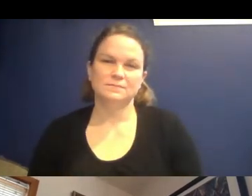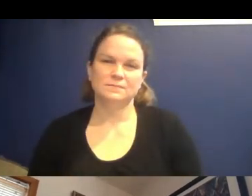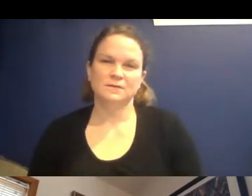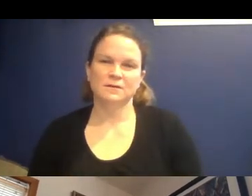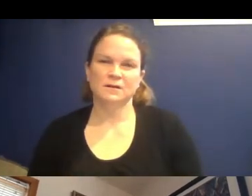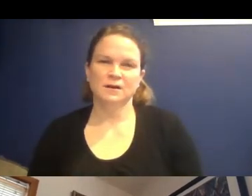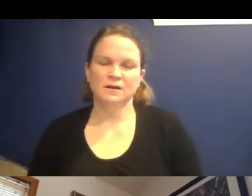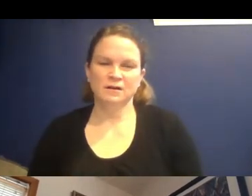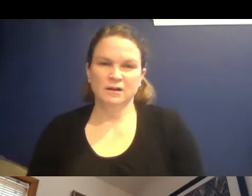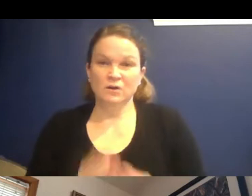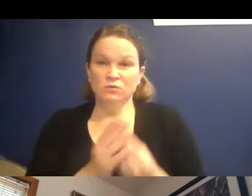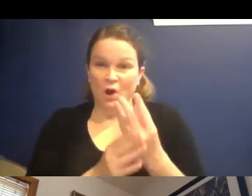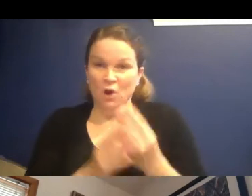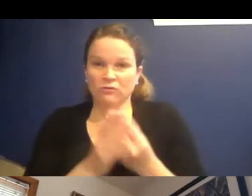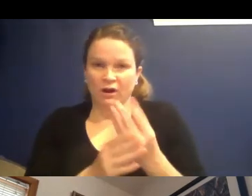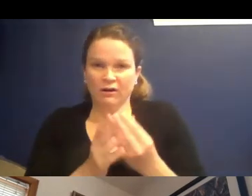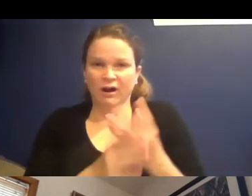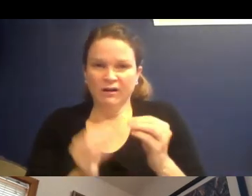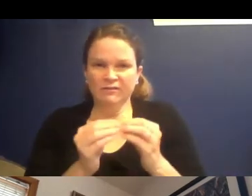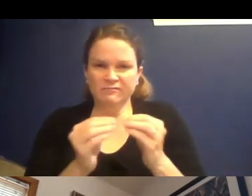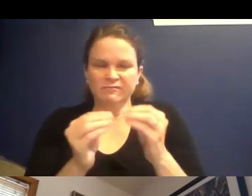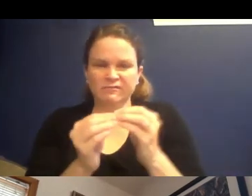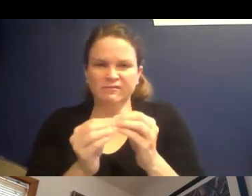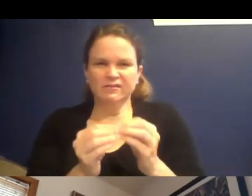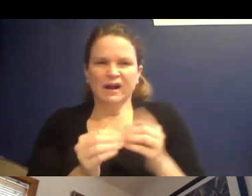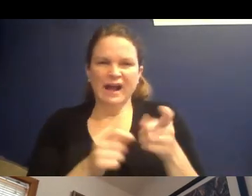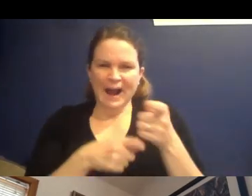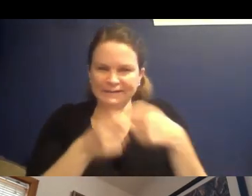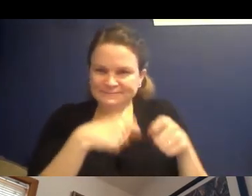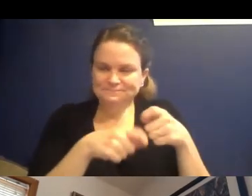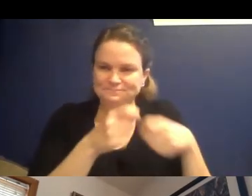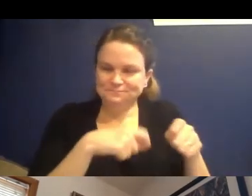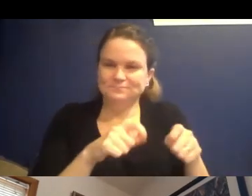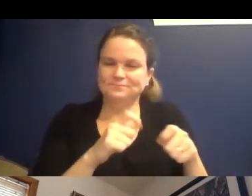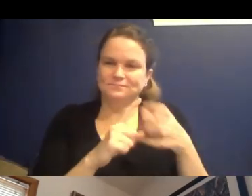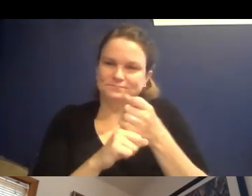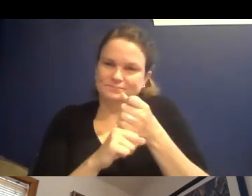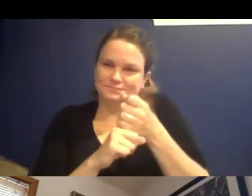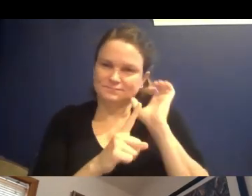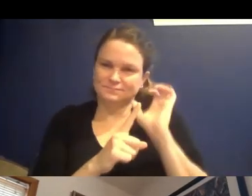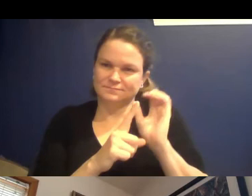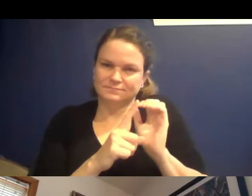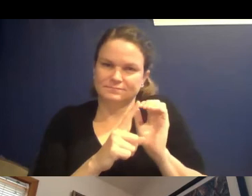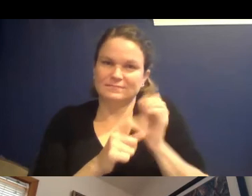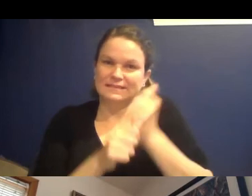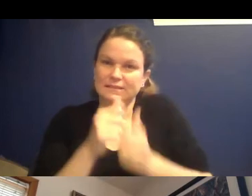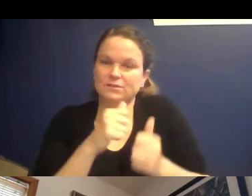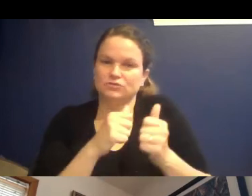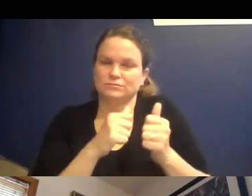And they continue to grow. And finally, they molt 5 times, and each stage is called an